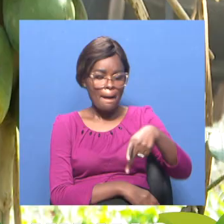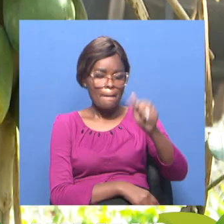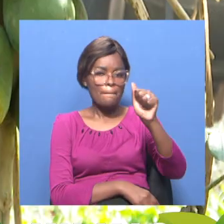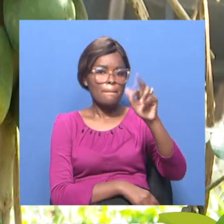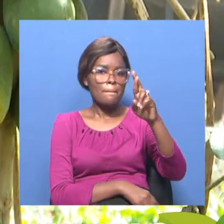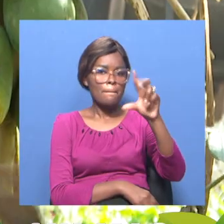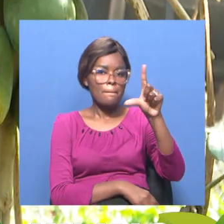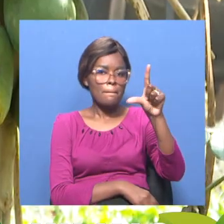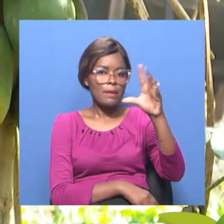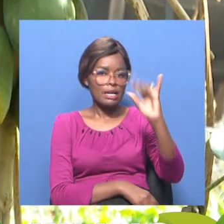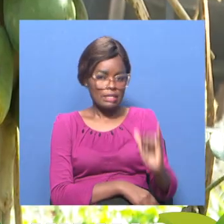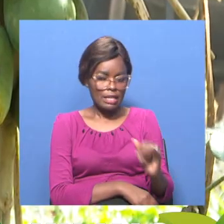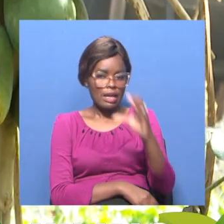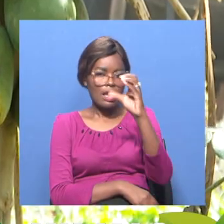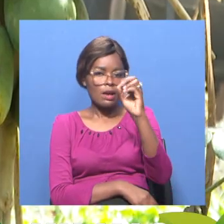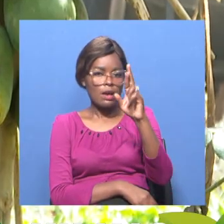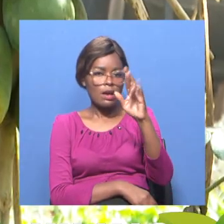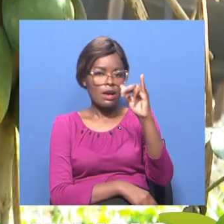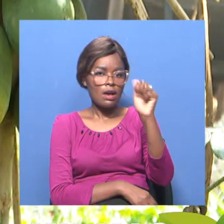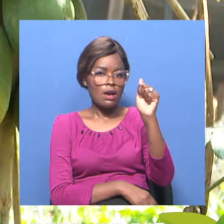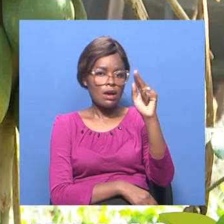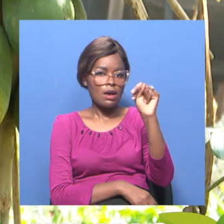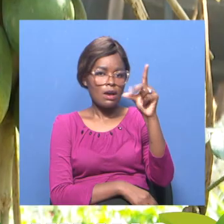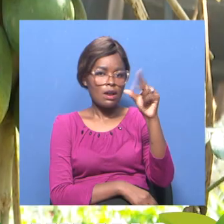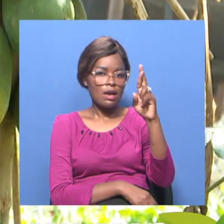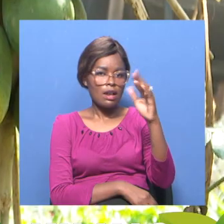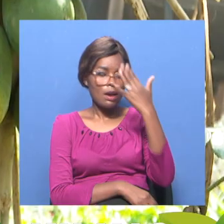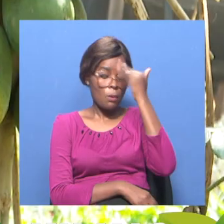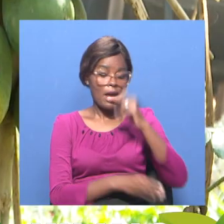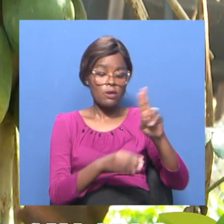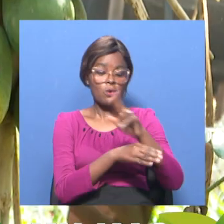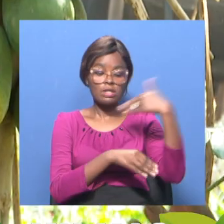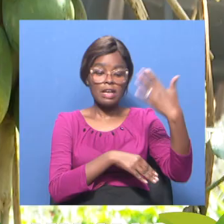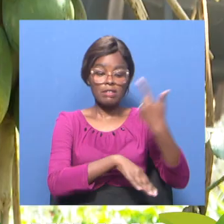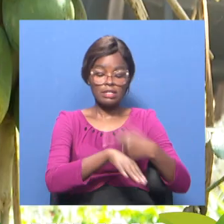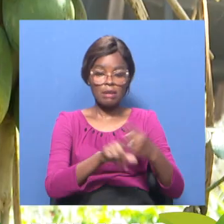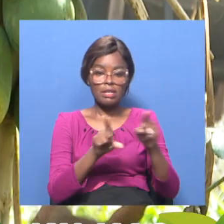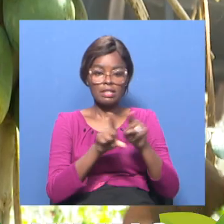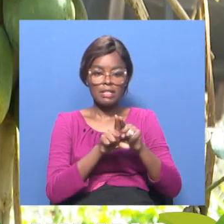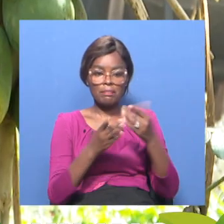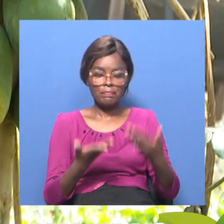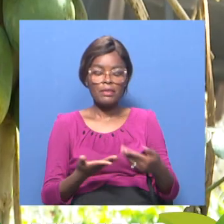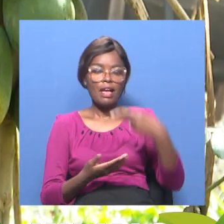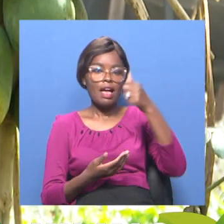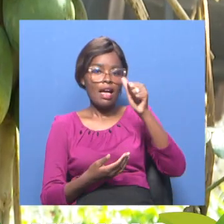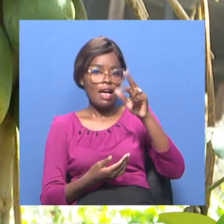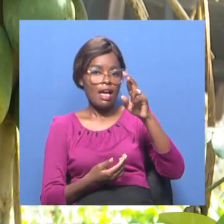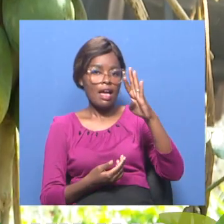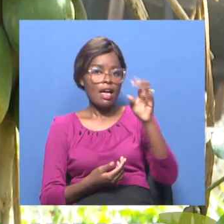parsley, coriander, because they use it on a daily basis, and also some nice herbs like the lemon